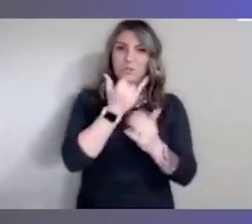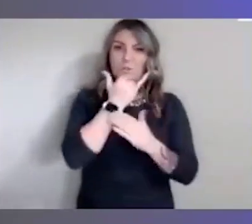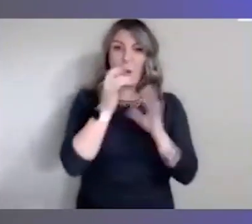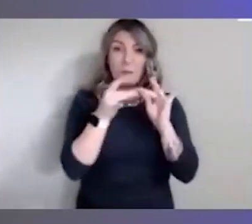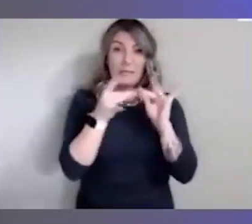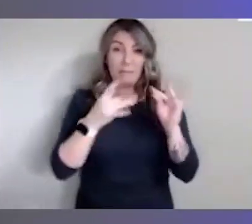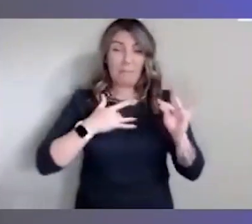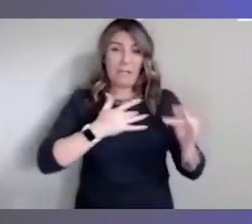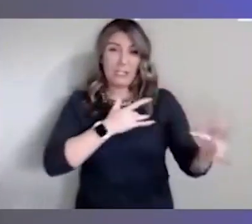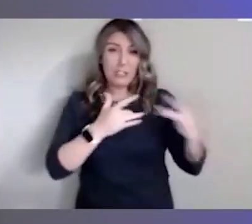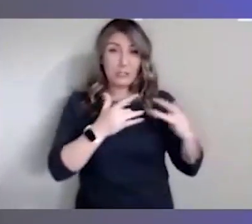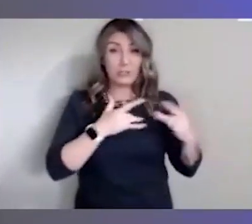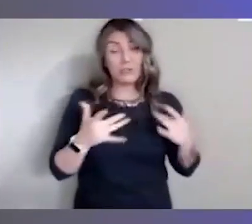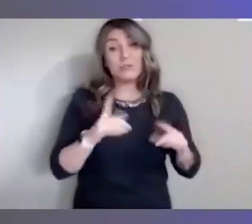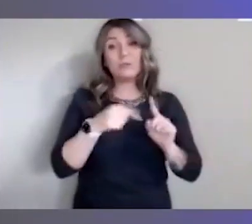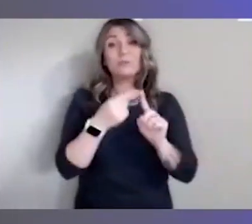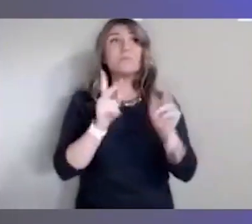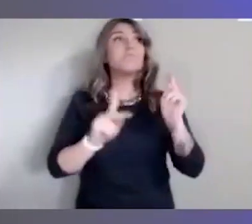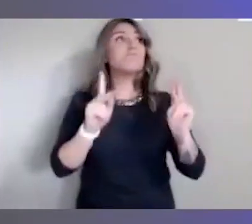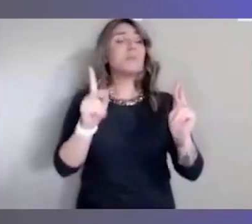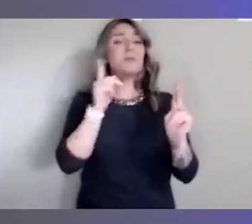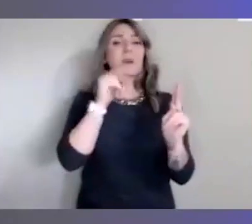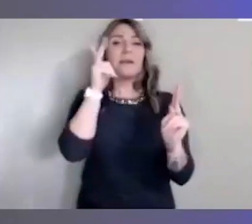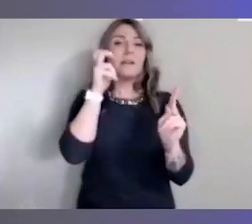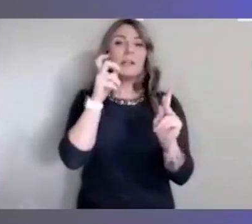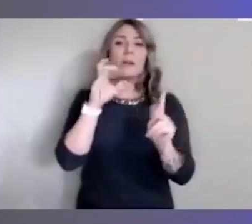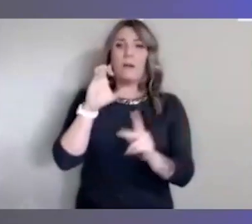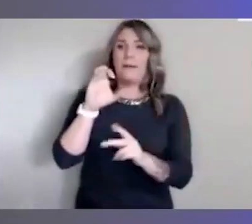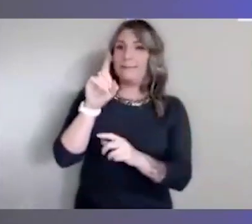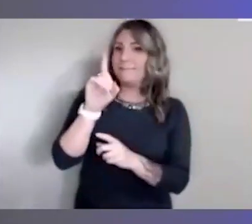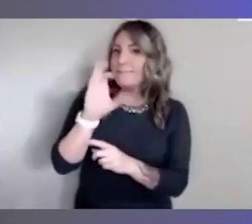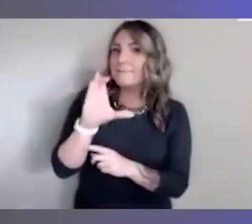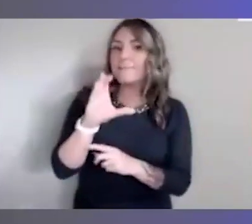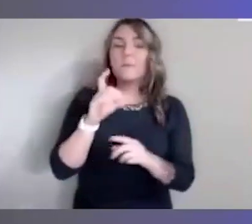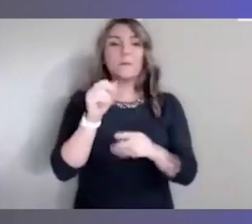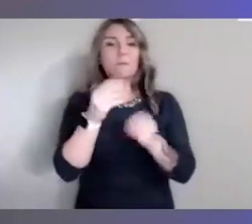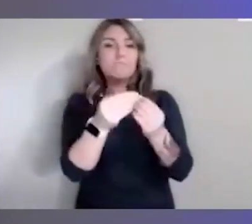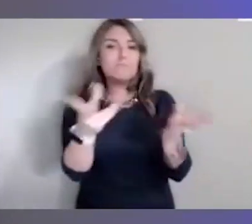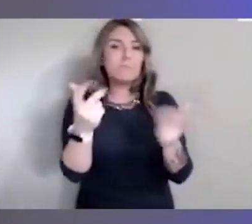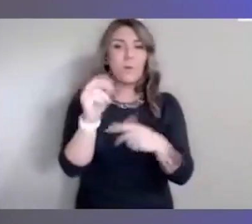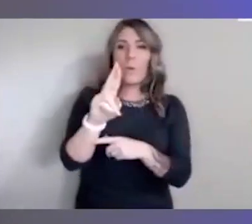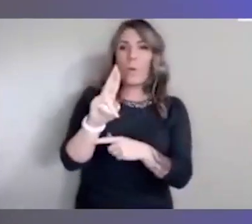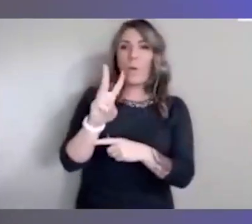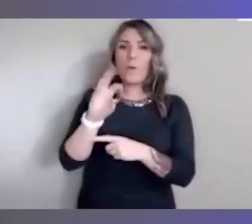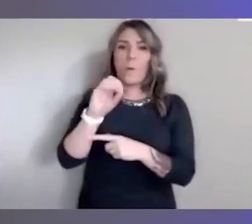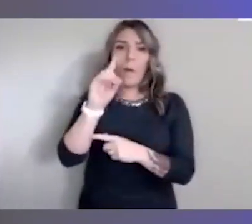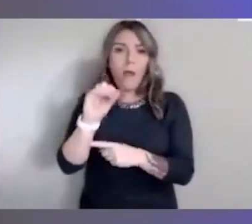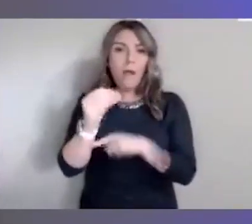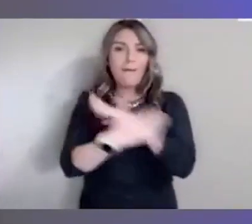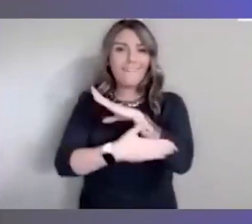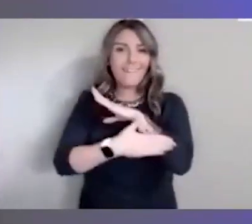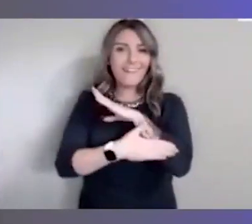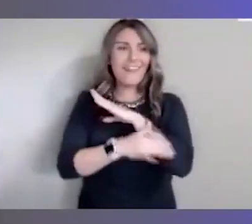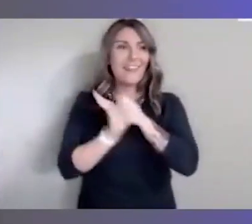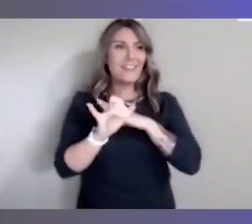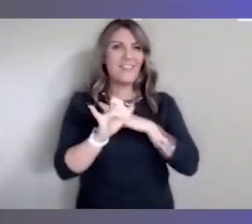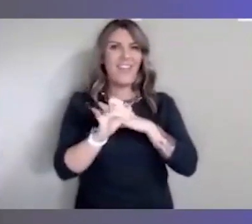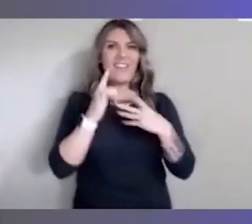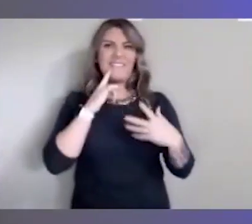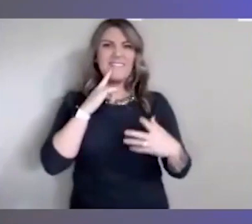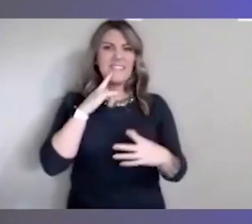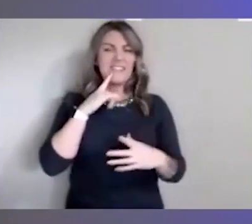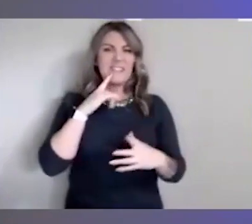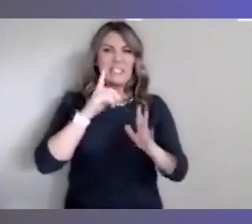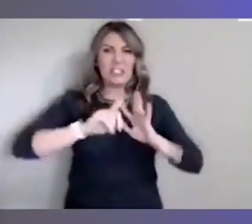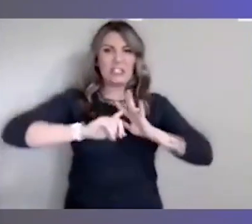when people, I think, hear, let's say, from the CDC or even from Wyandotte County, it sends a signal, and really that's the most important